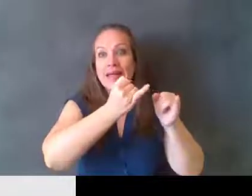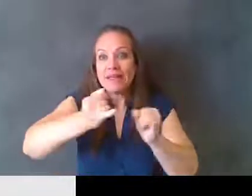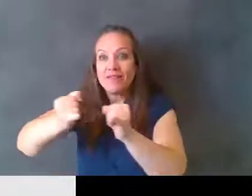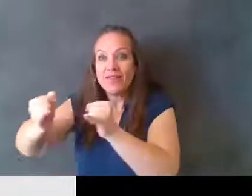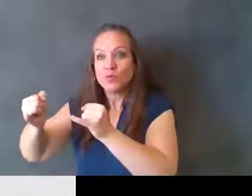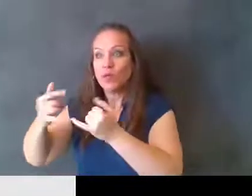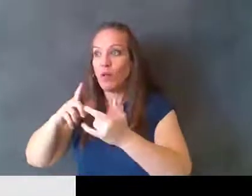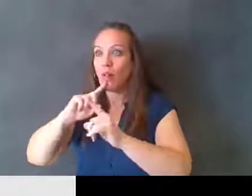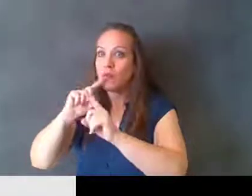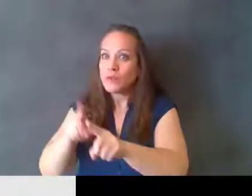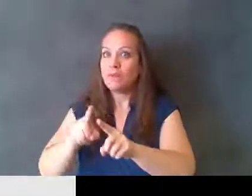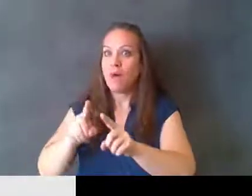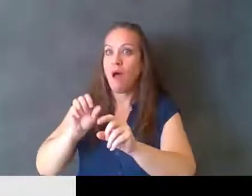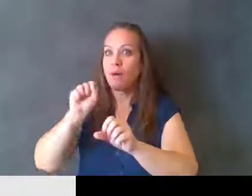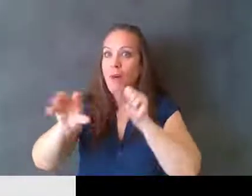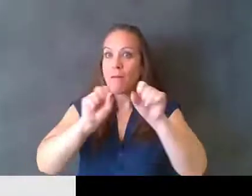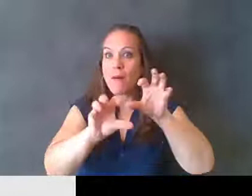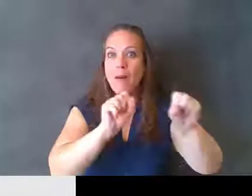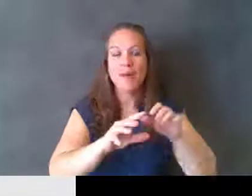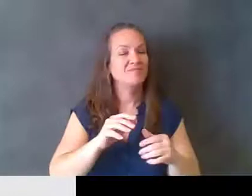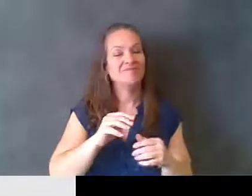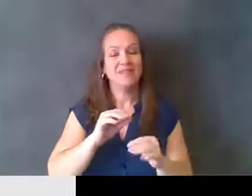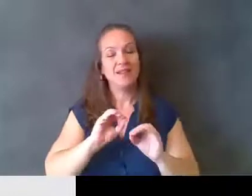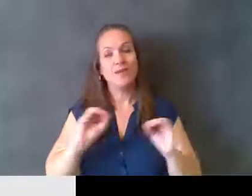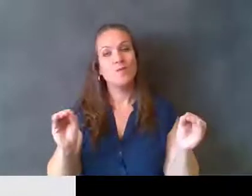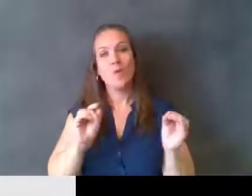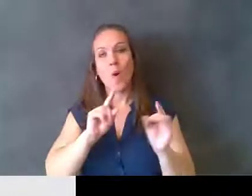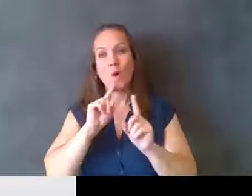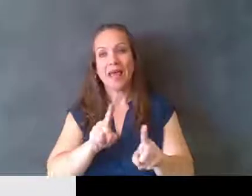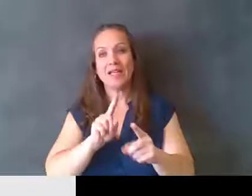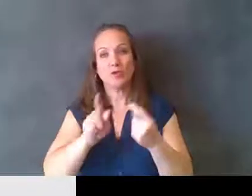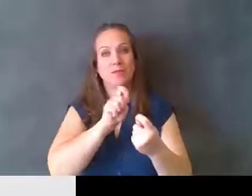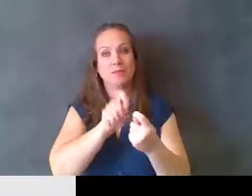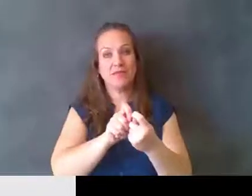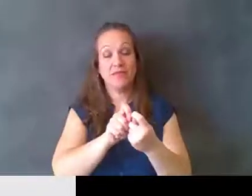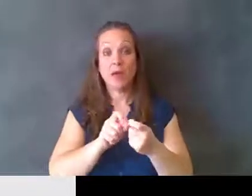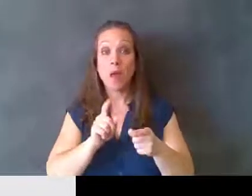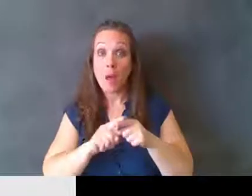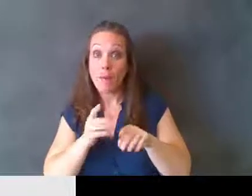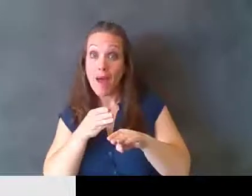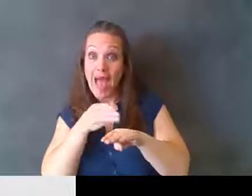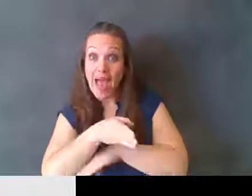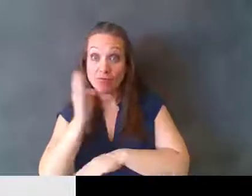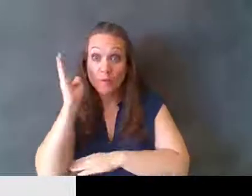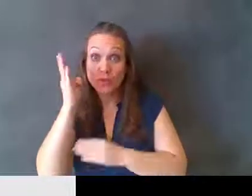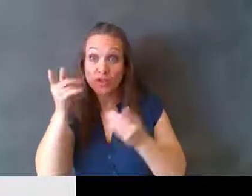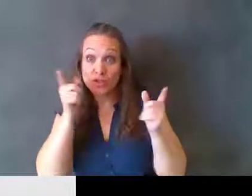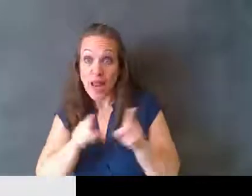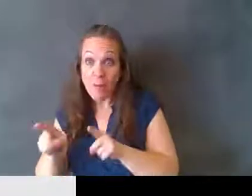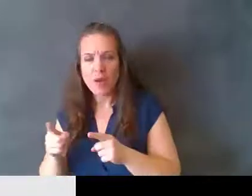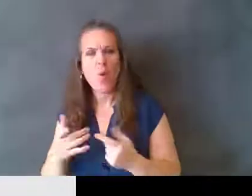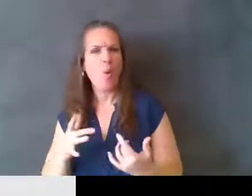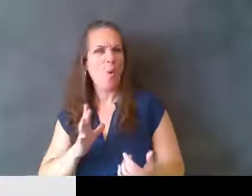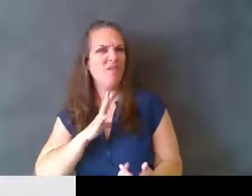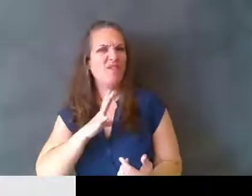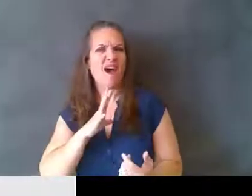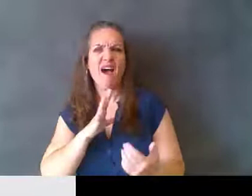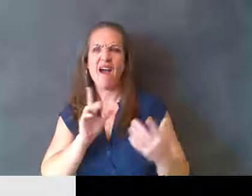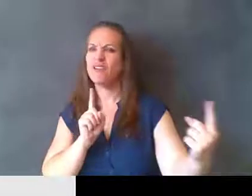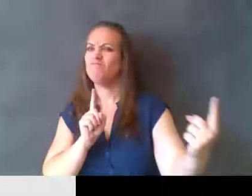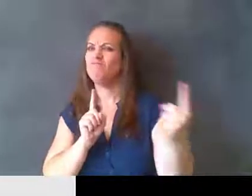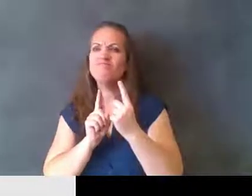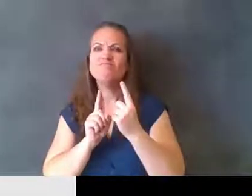your version of Word. I am happy to help you with that after the presentation though. So if you need help finding any of